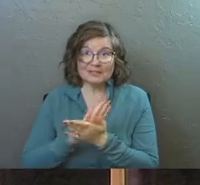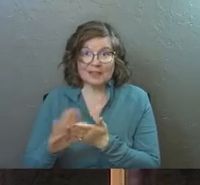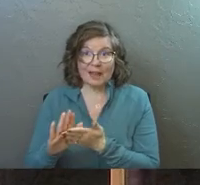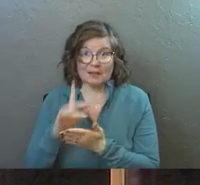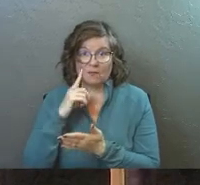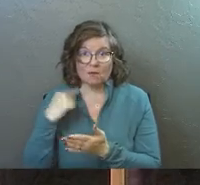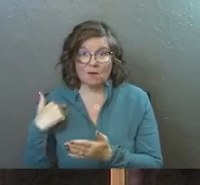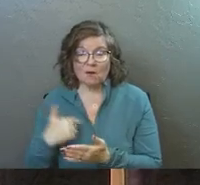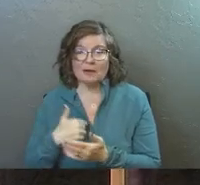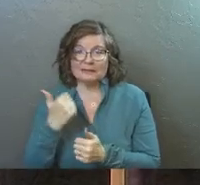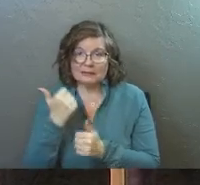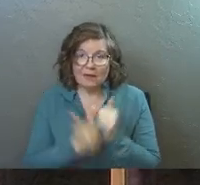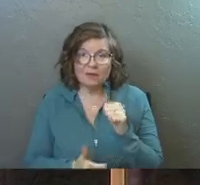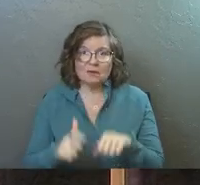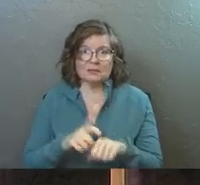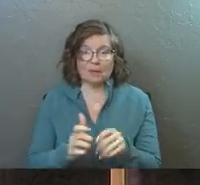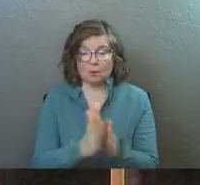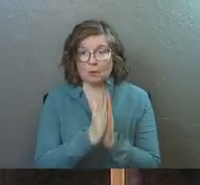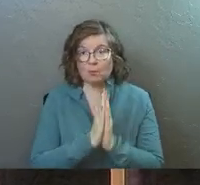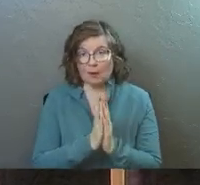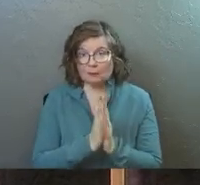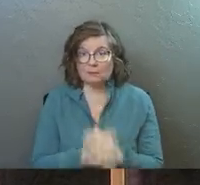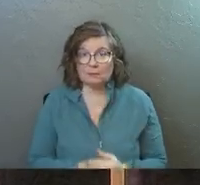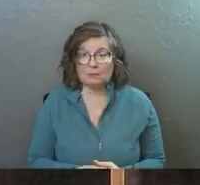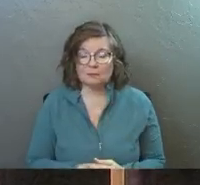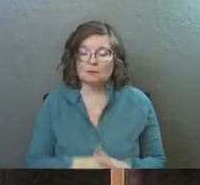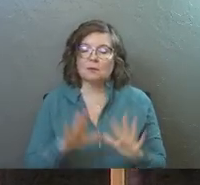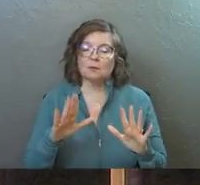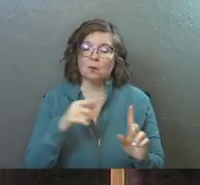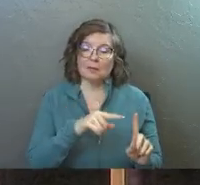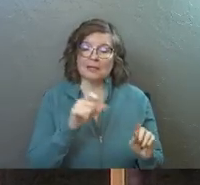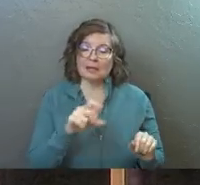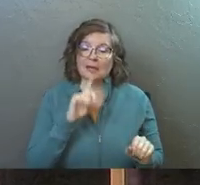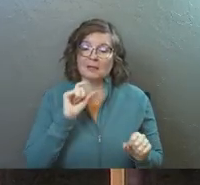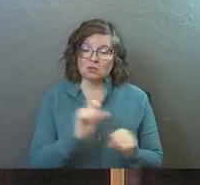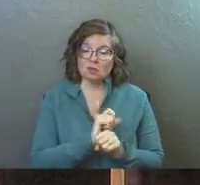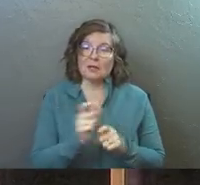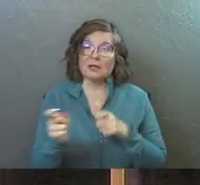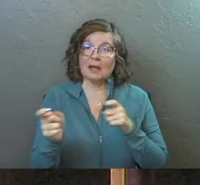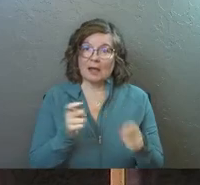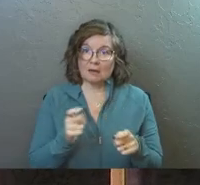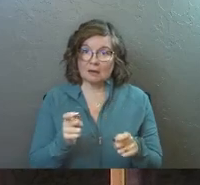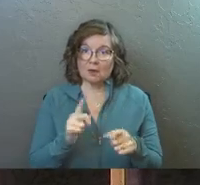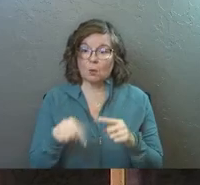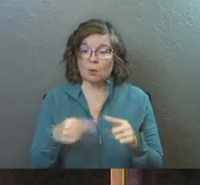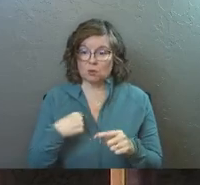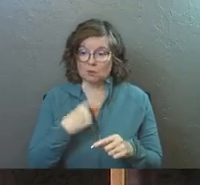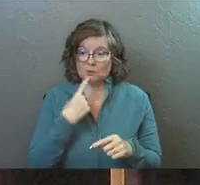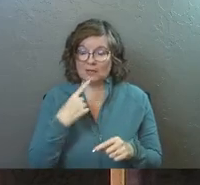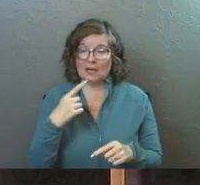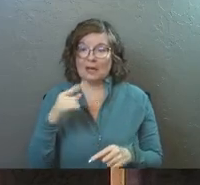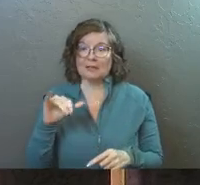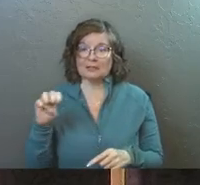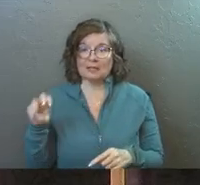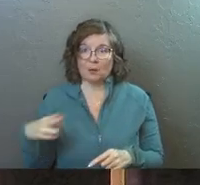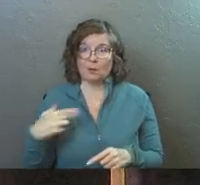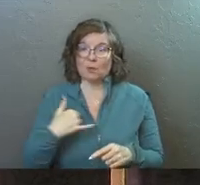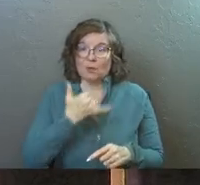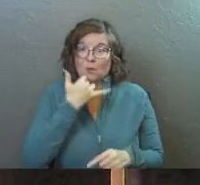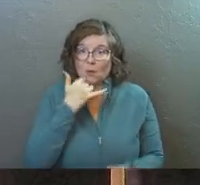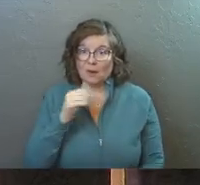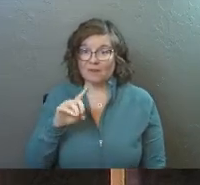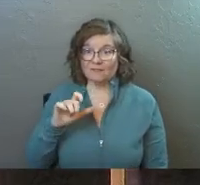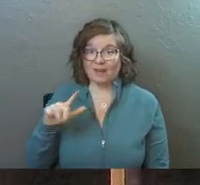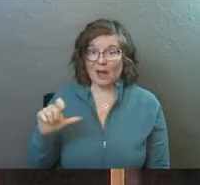that for us every single time we pray. So he can certainly handle when you say Yahweh with the wrong